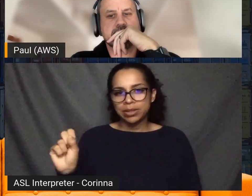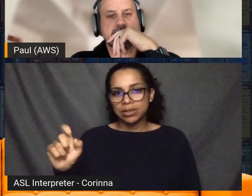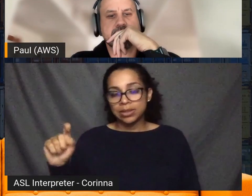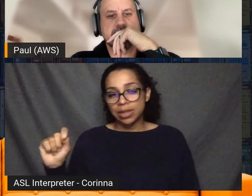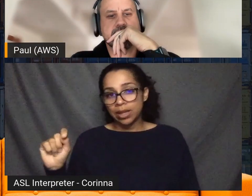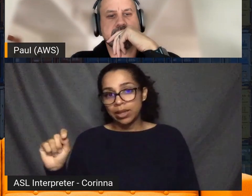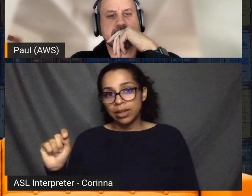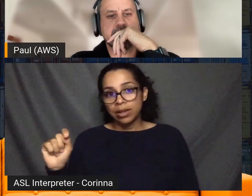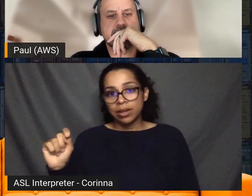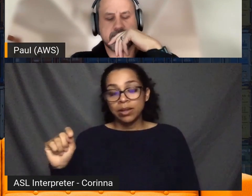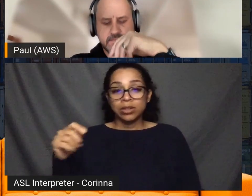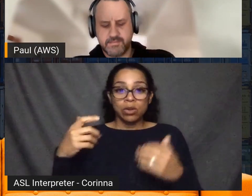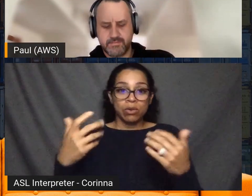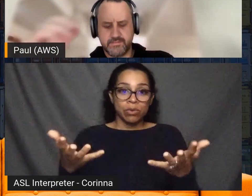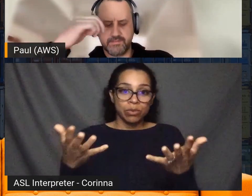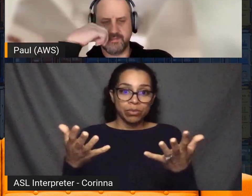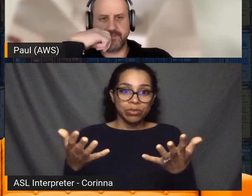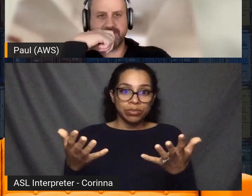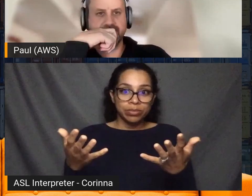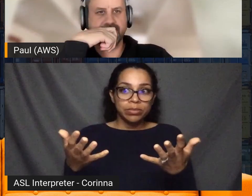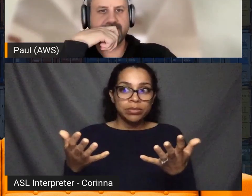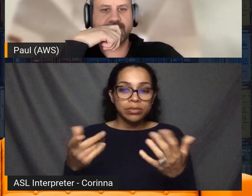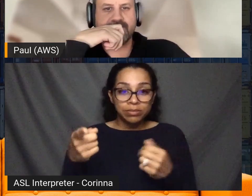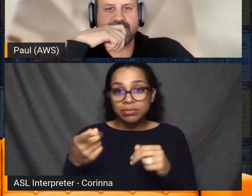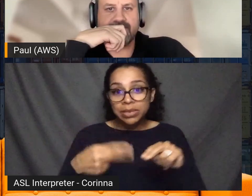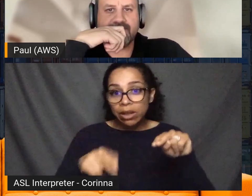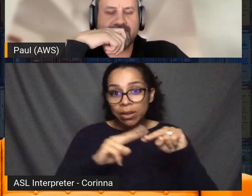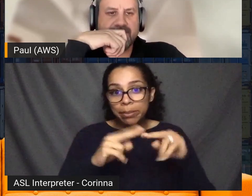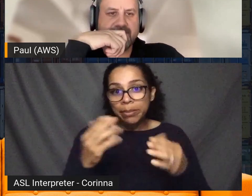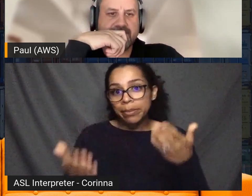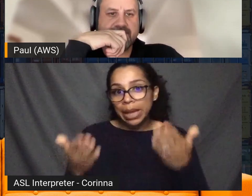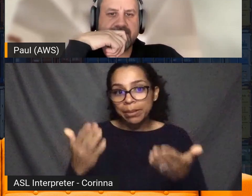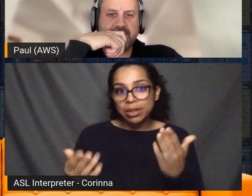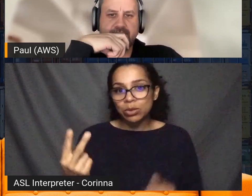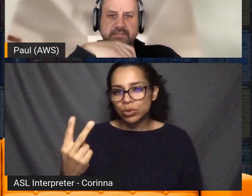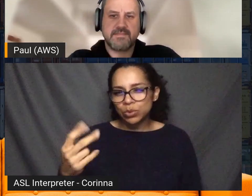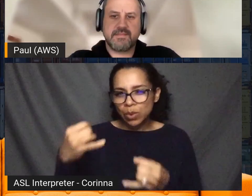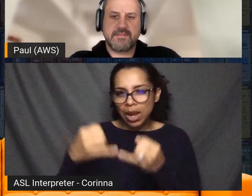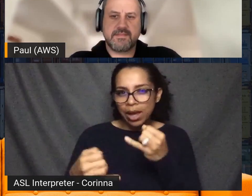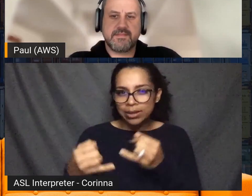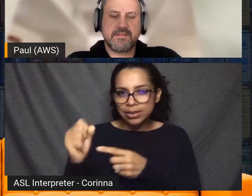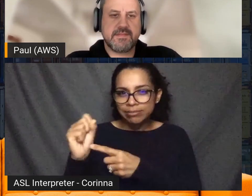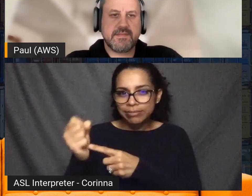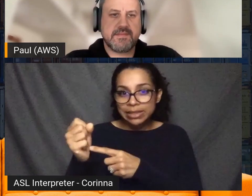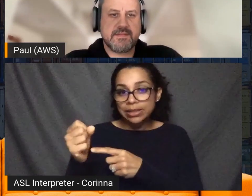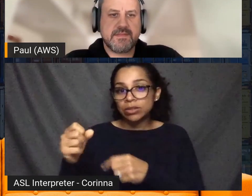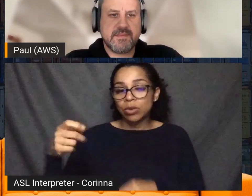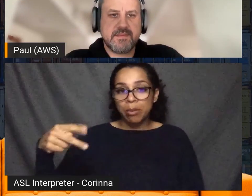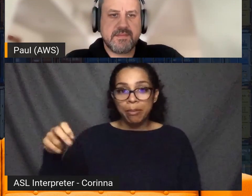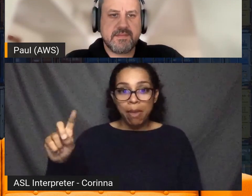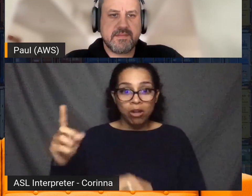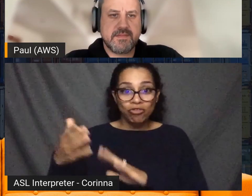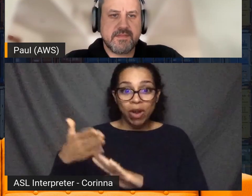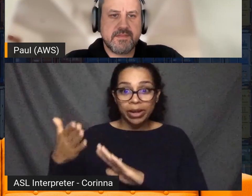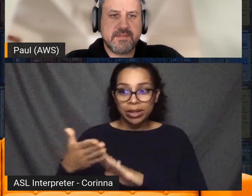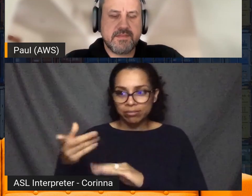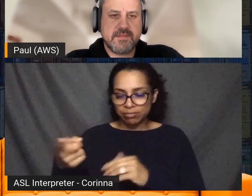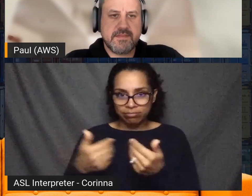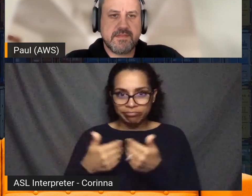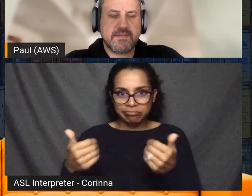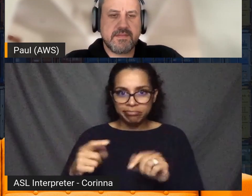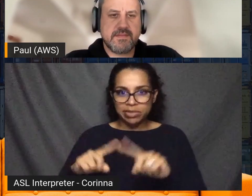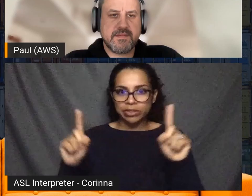but to that point, like you scaled up, maybe those 2 last instances or the 2 last pods running are on different instances. But you should be